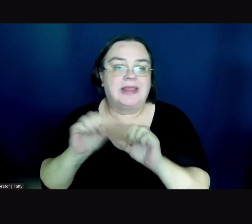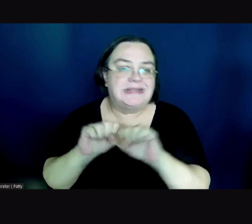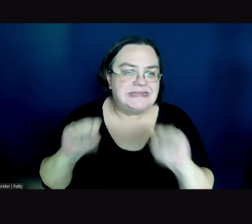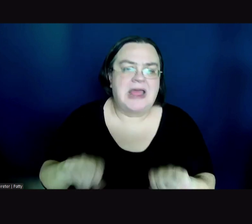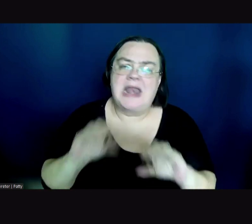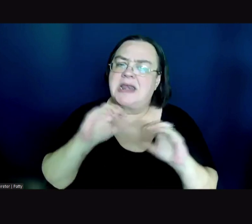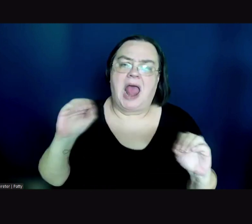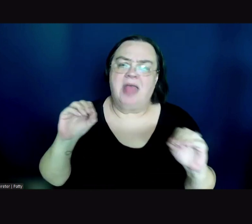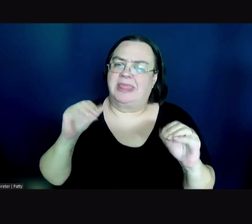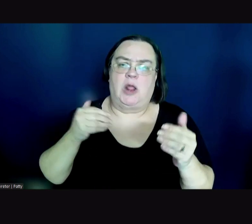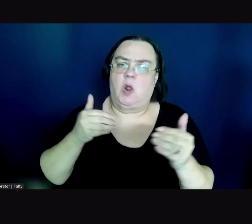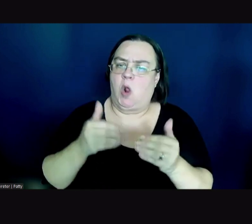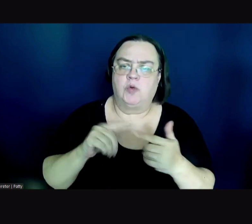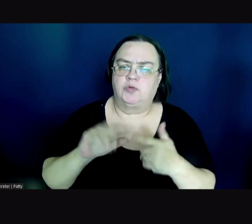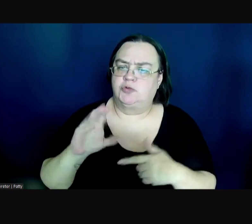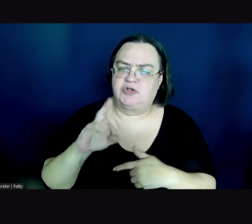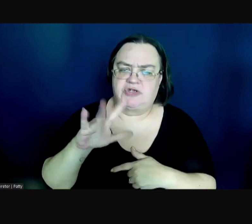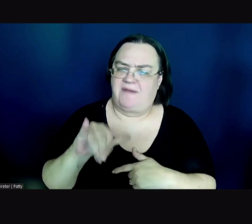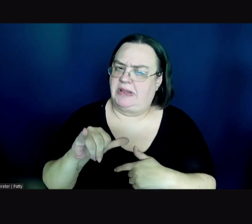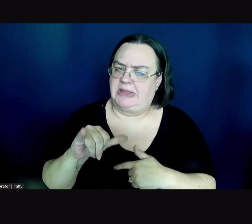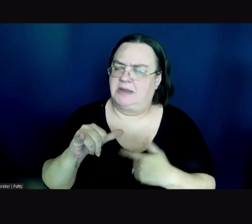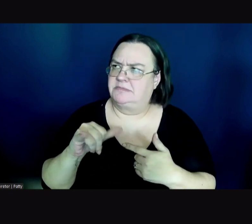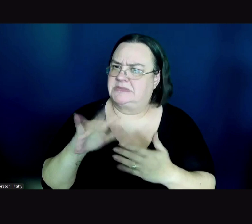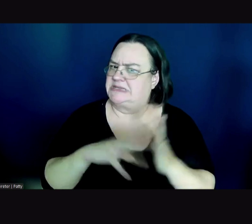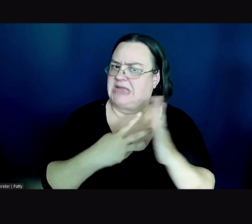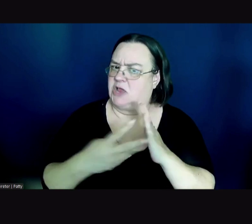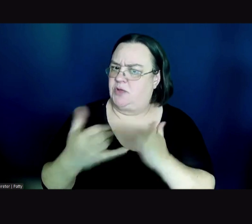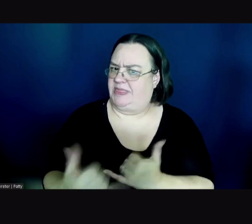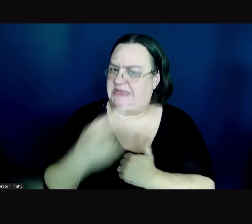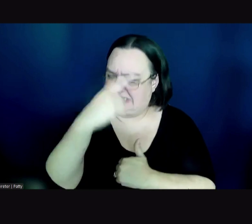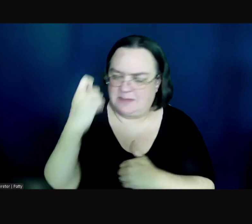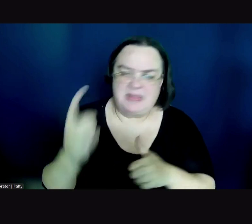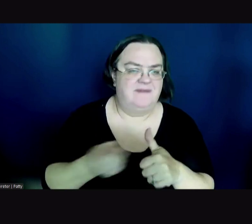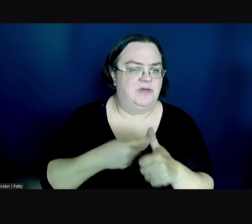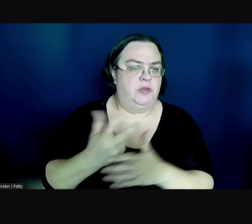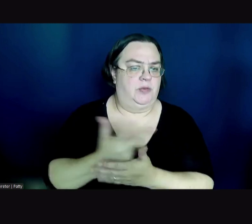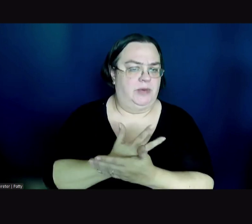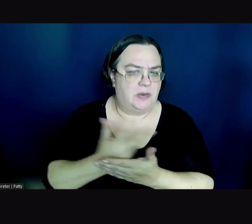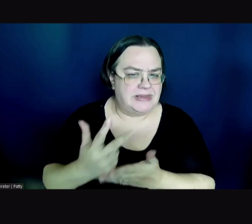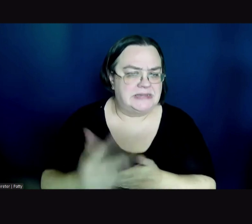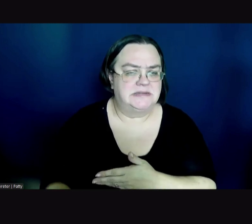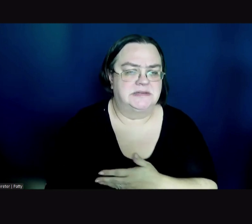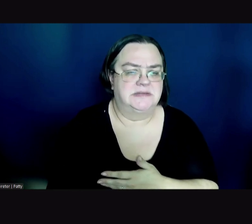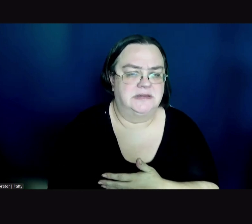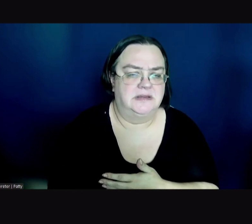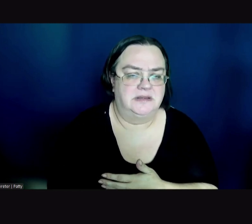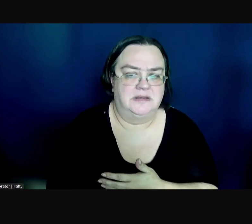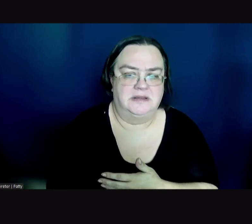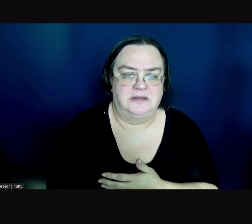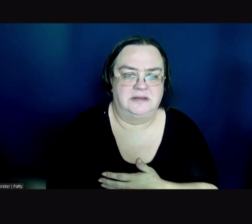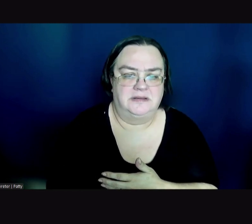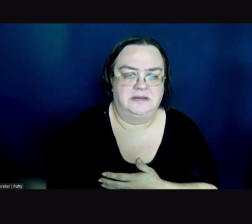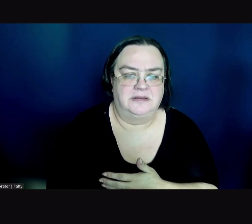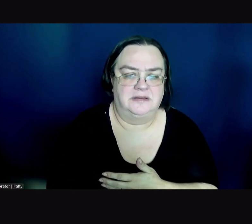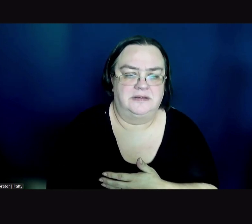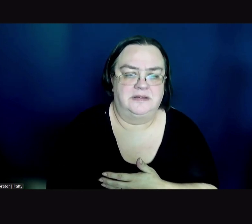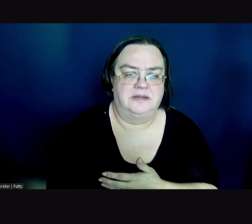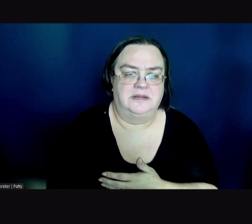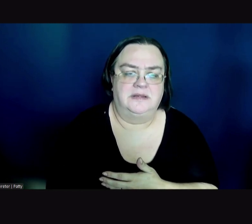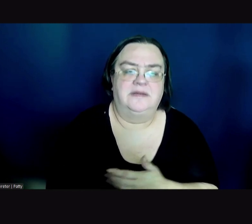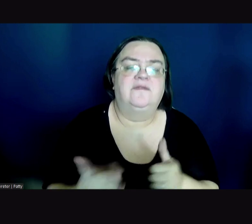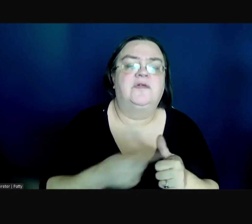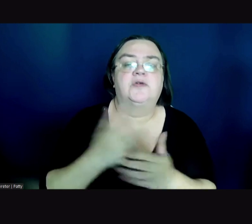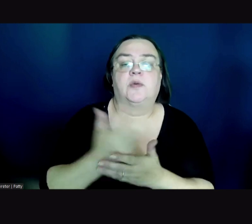to Cheverly coming up this summer. The first 3 weeks, 3-week project is one going down